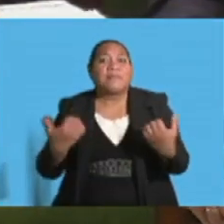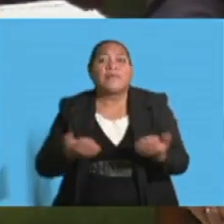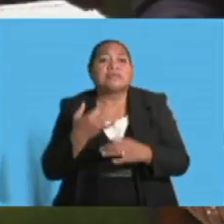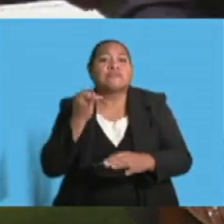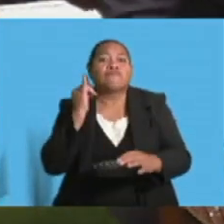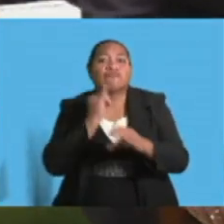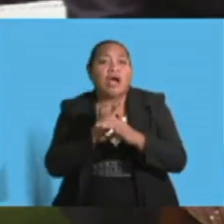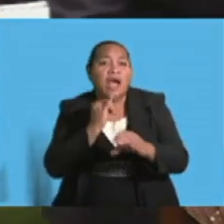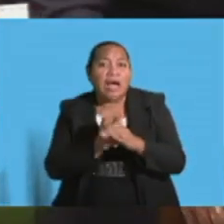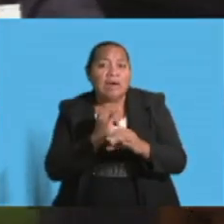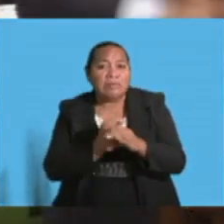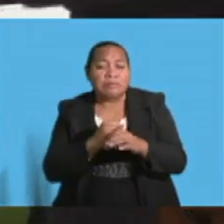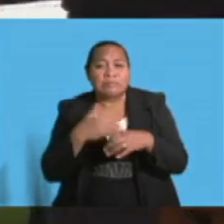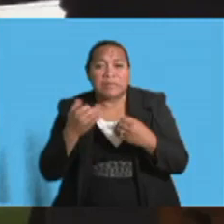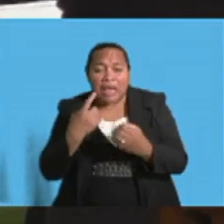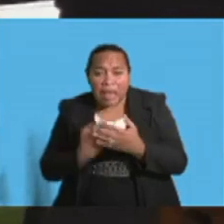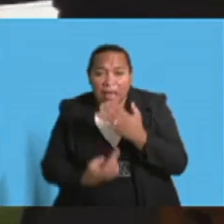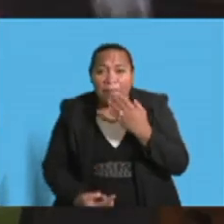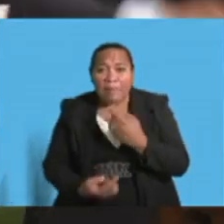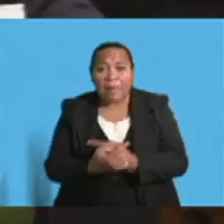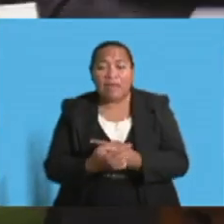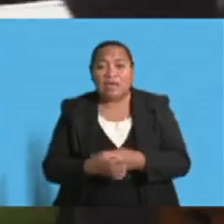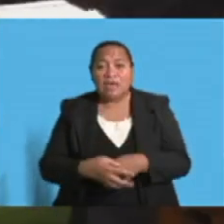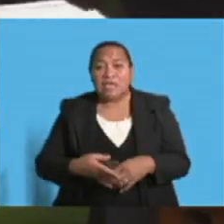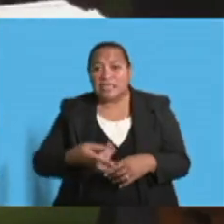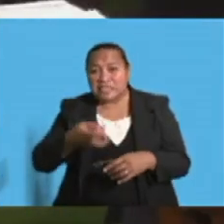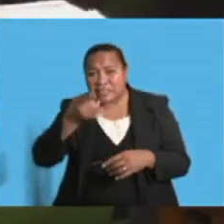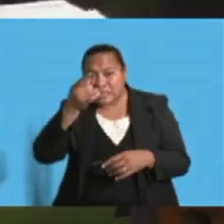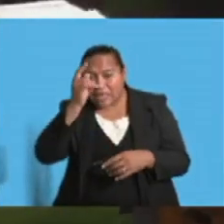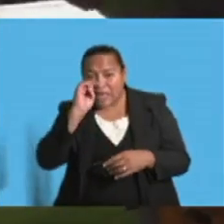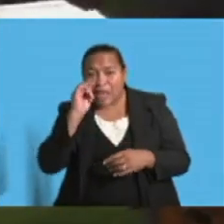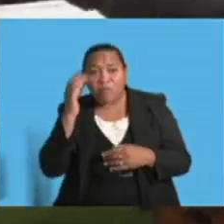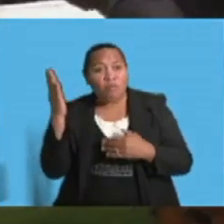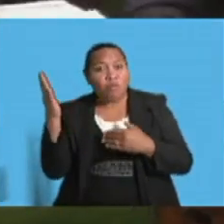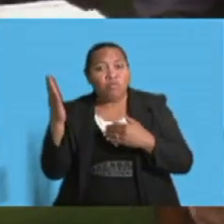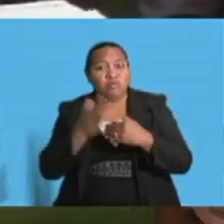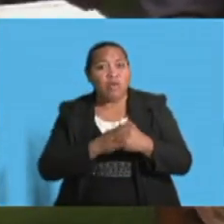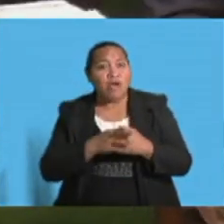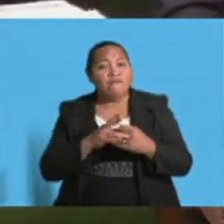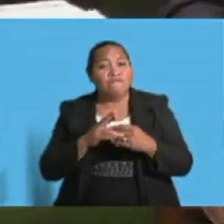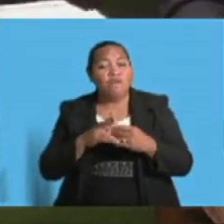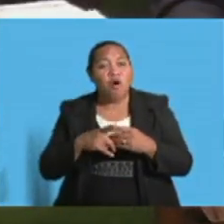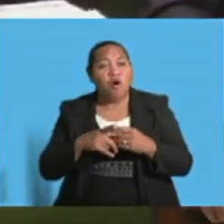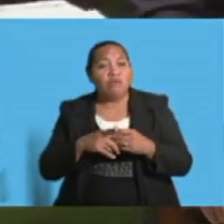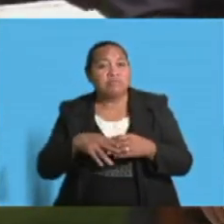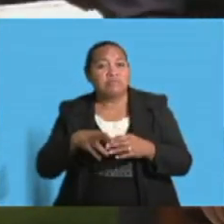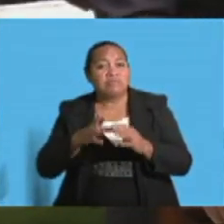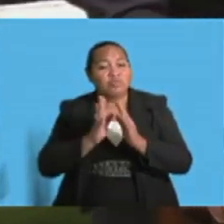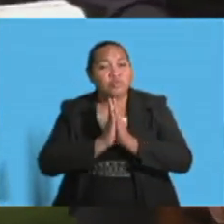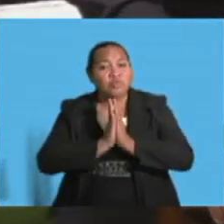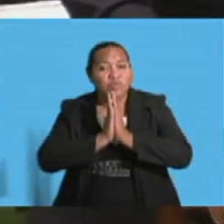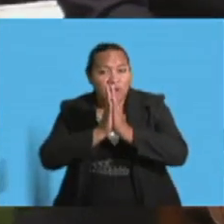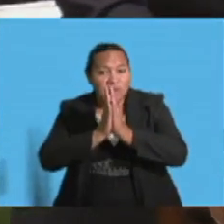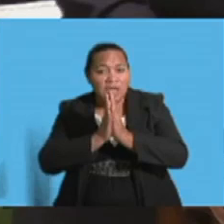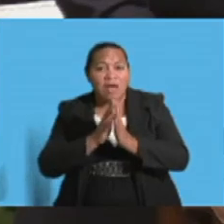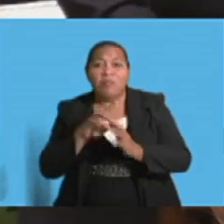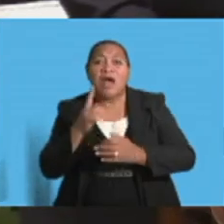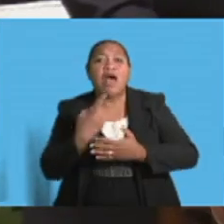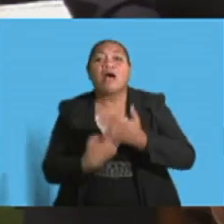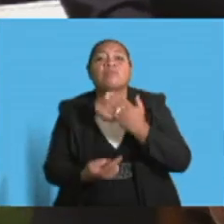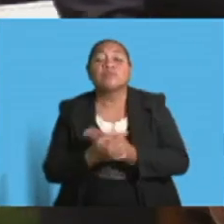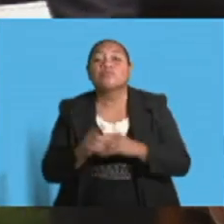ribbon program. Nightclubs were closed supposedly for the Sabbath, or closed earlier, so people go to church. But guess what